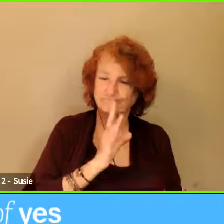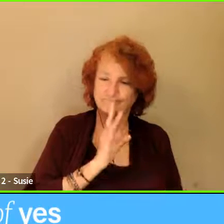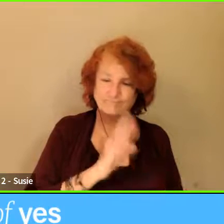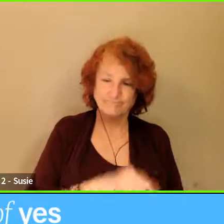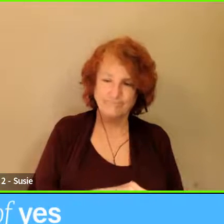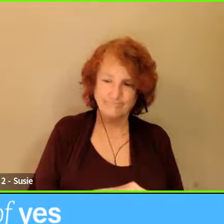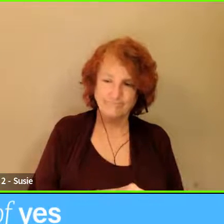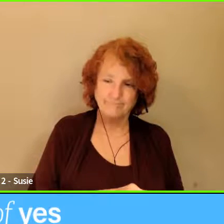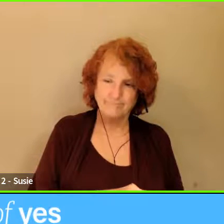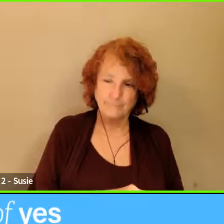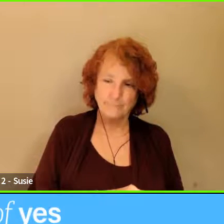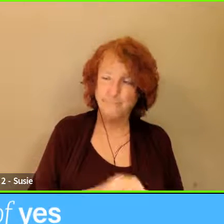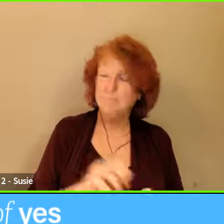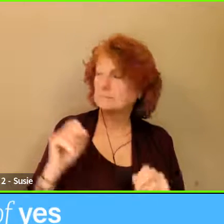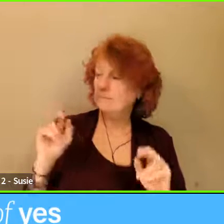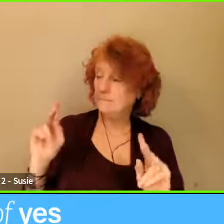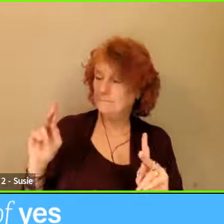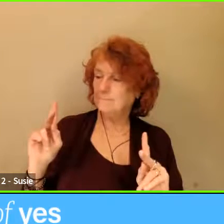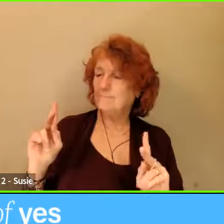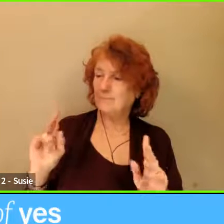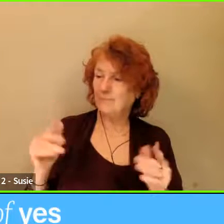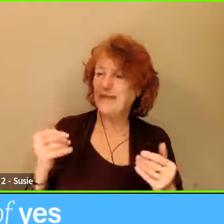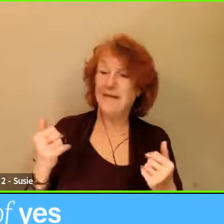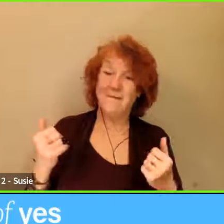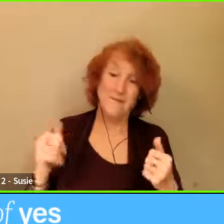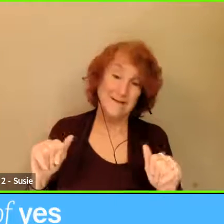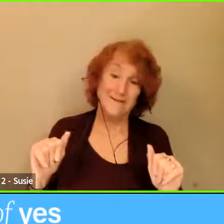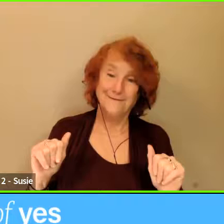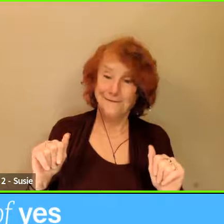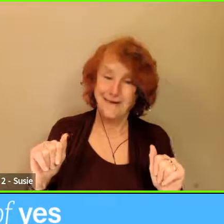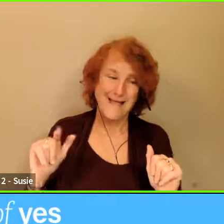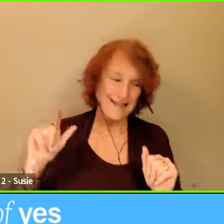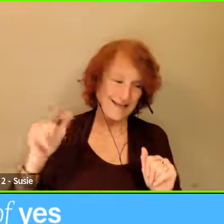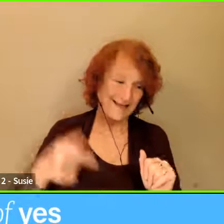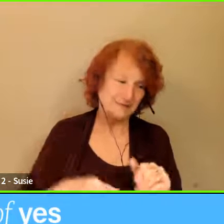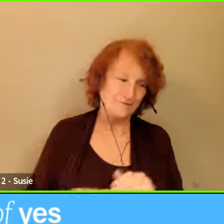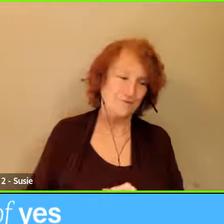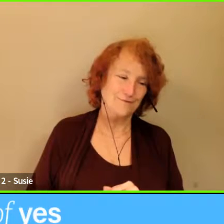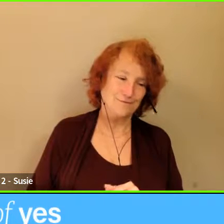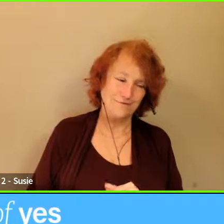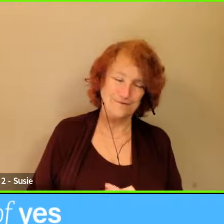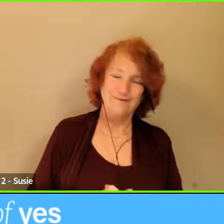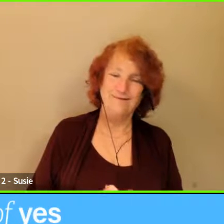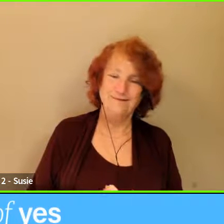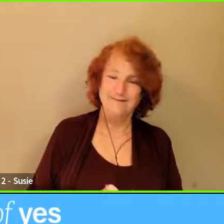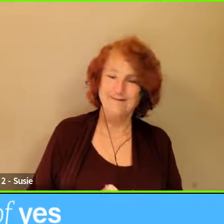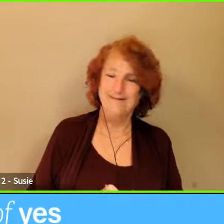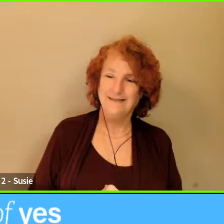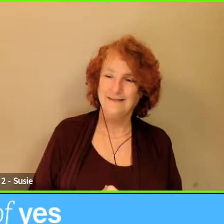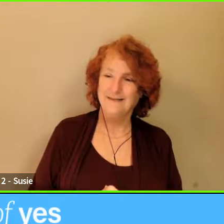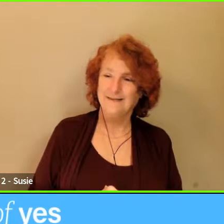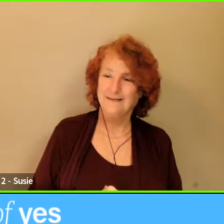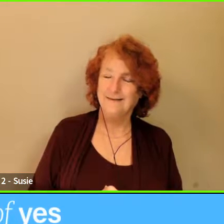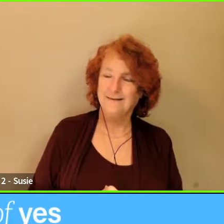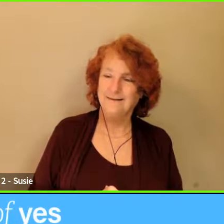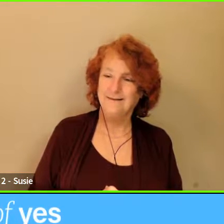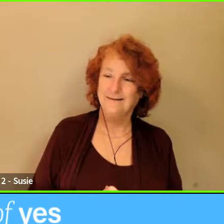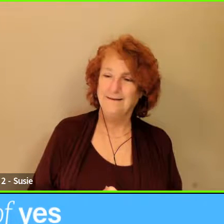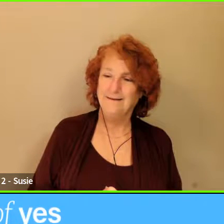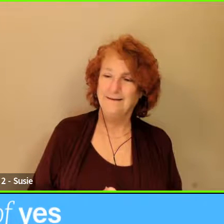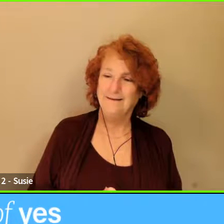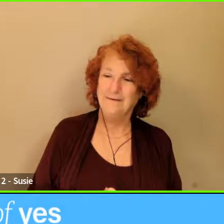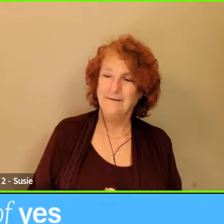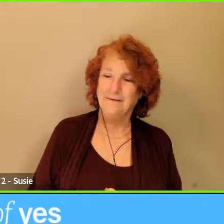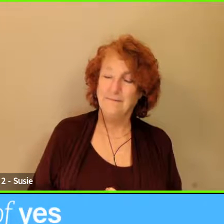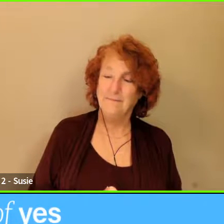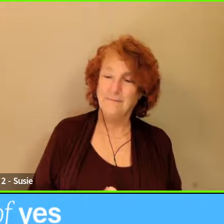Okay. All right, Fanny, we'll try to reach out to you to see if we can get you on the call.